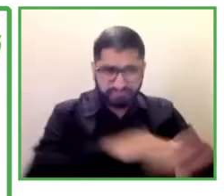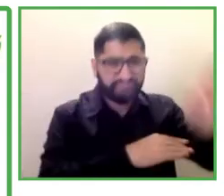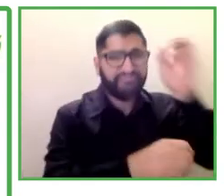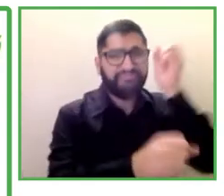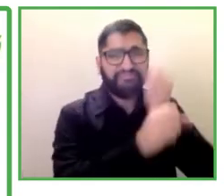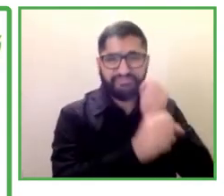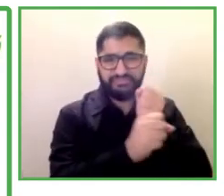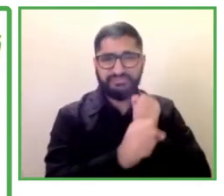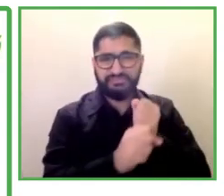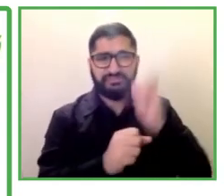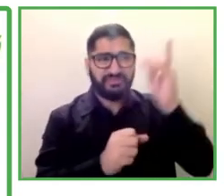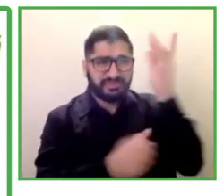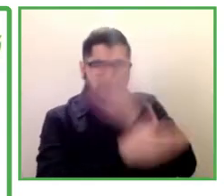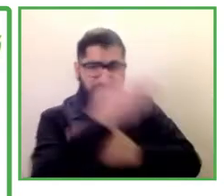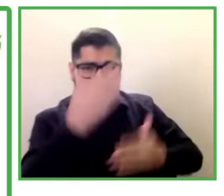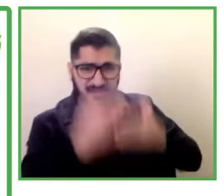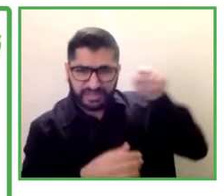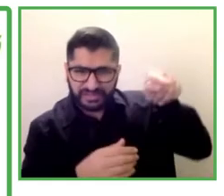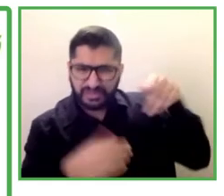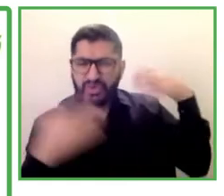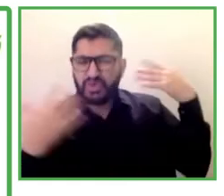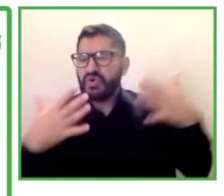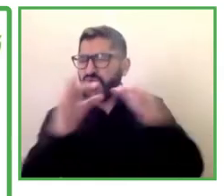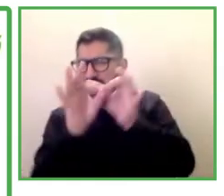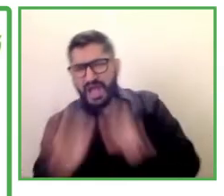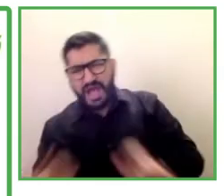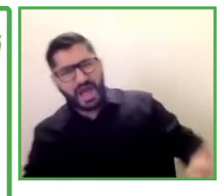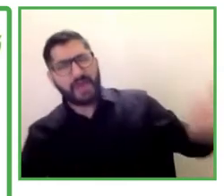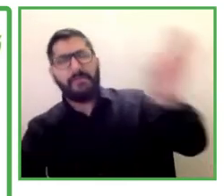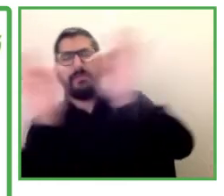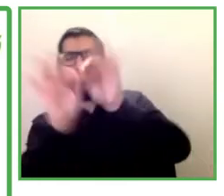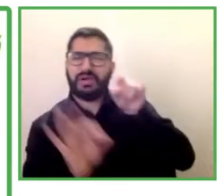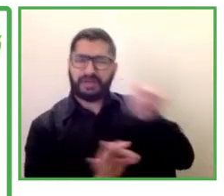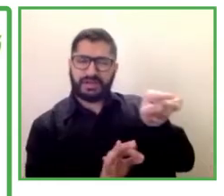for all of the people that have disabilities, it has to be